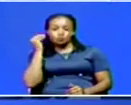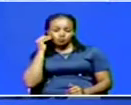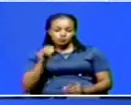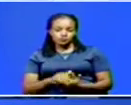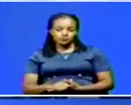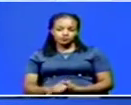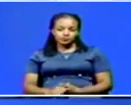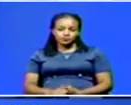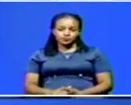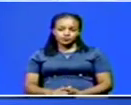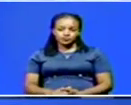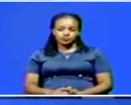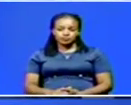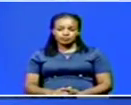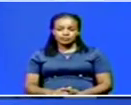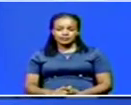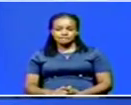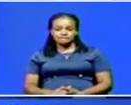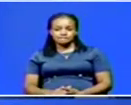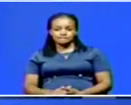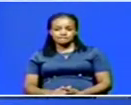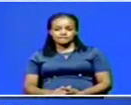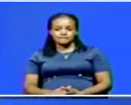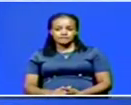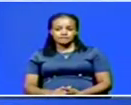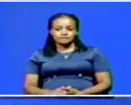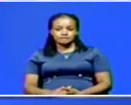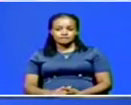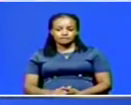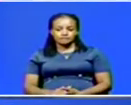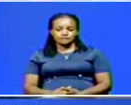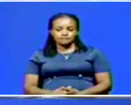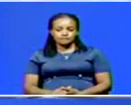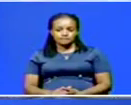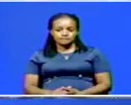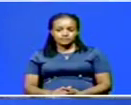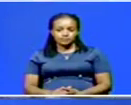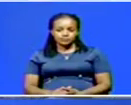Yes, today we have only one matter. I can see a full court.